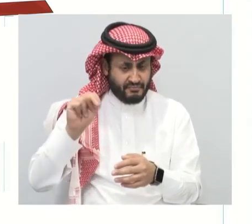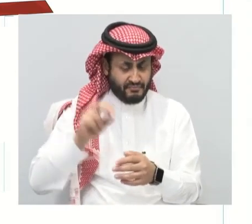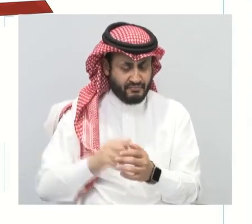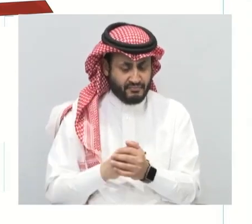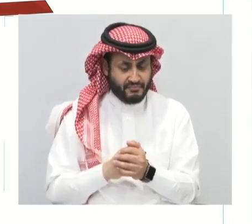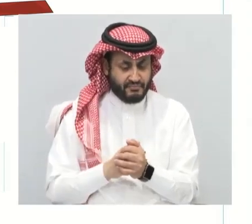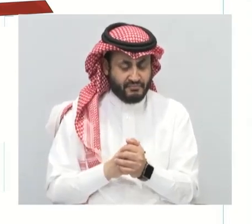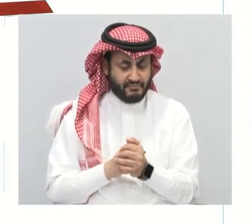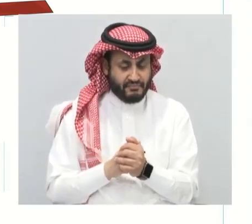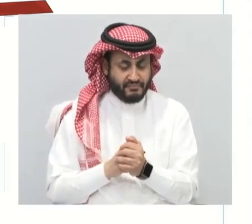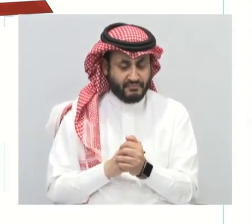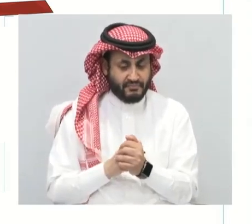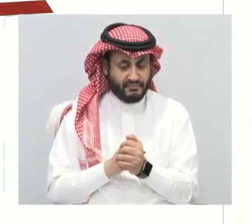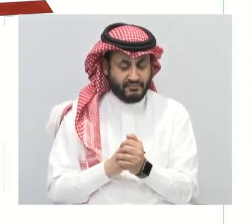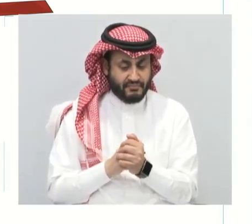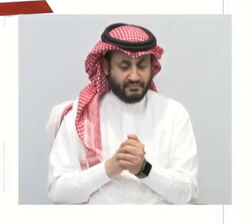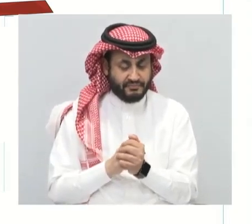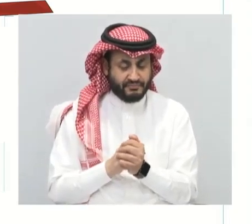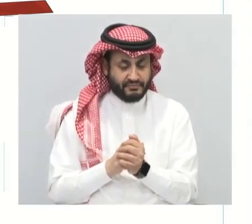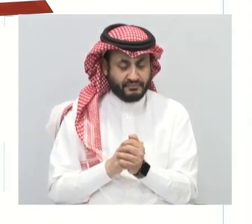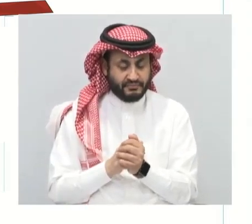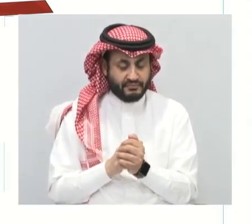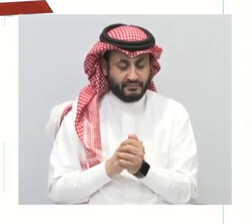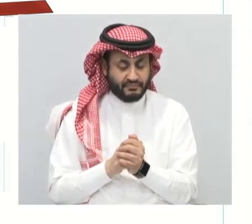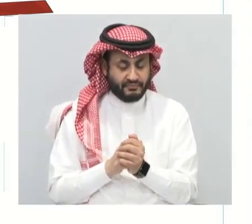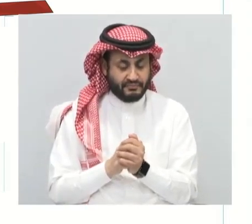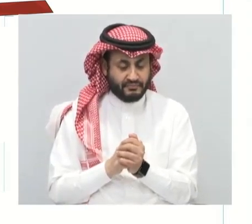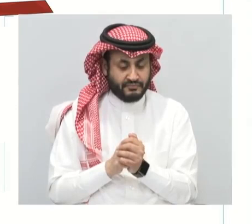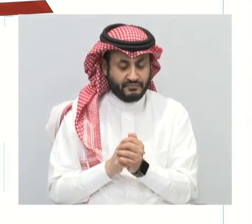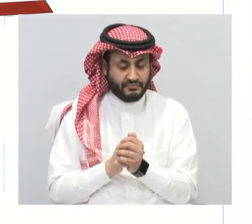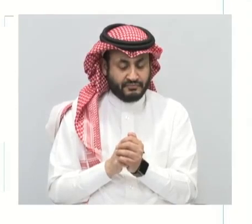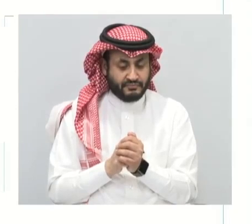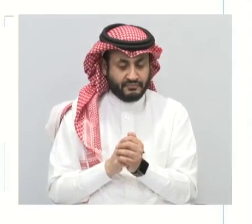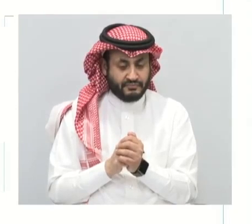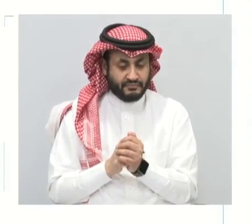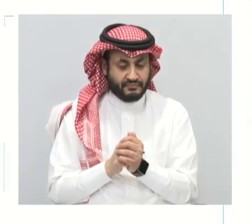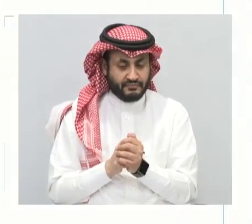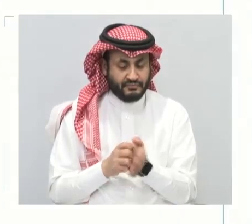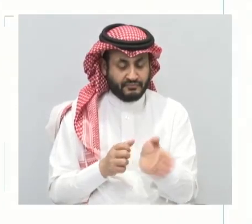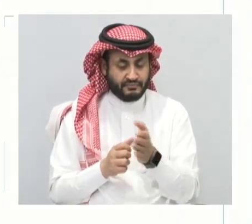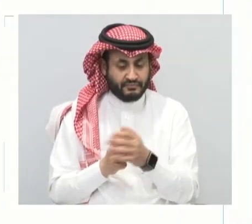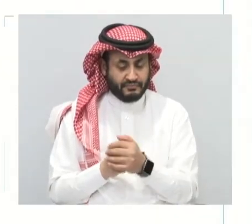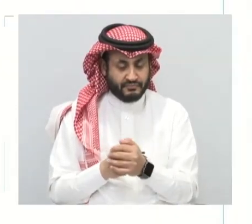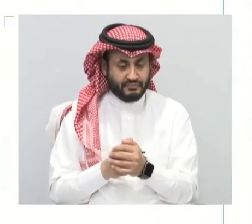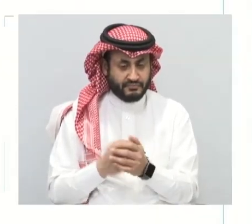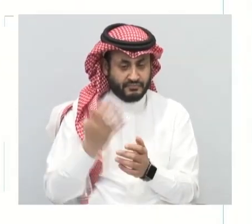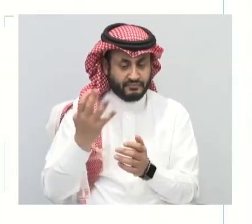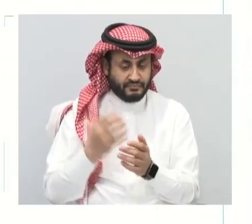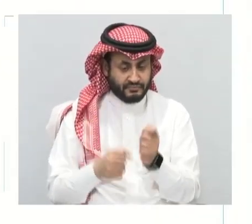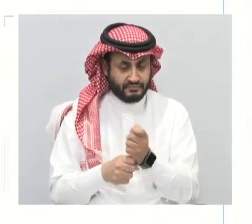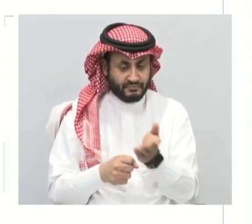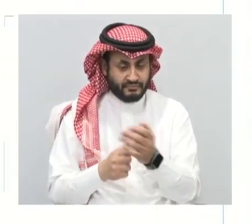is completed. Okay, we can use it in the present perfect. He has won the race. And number four here, we